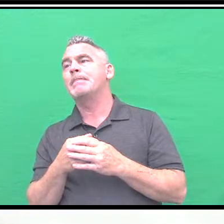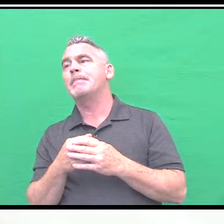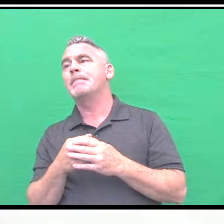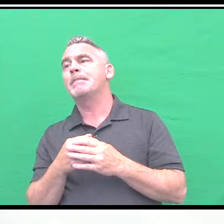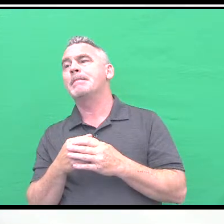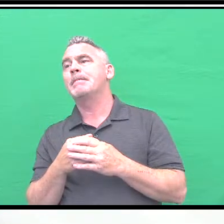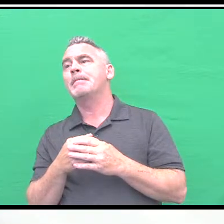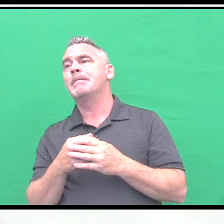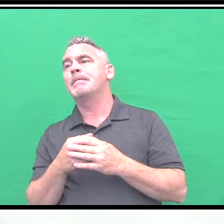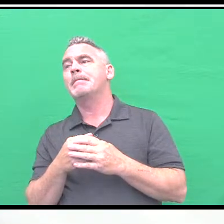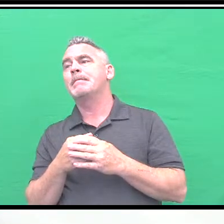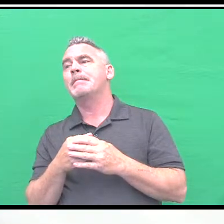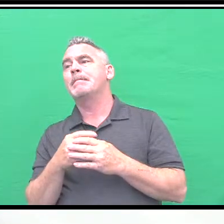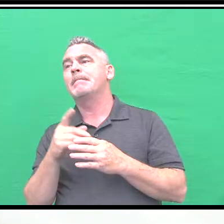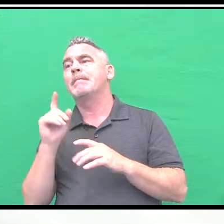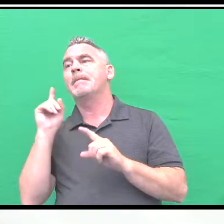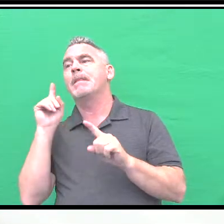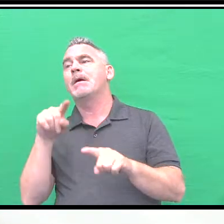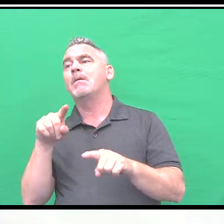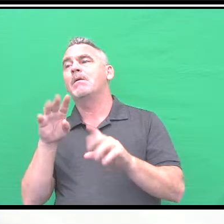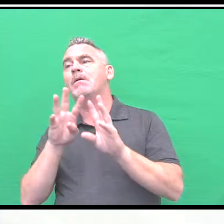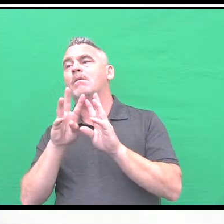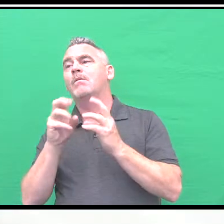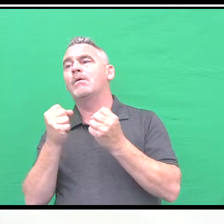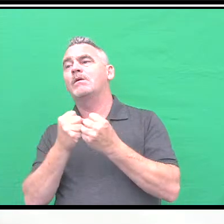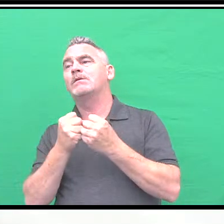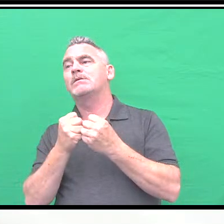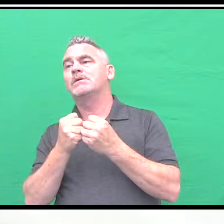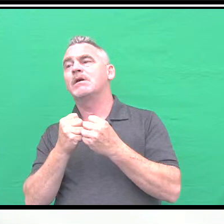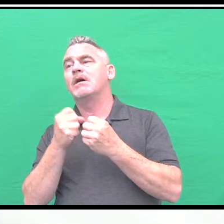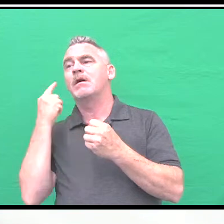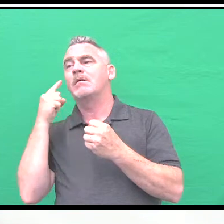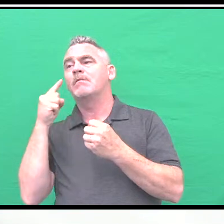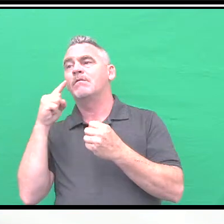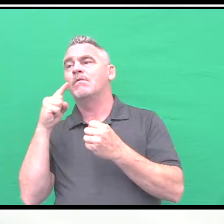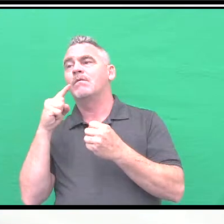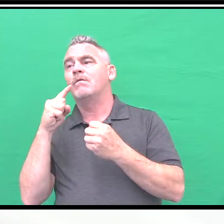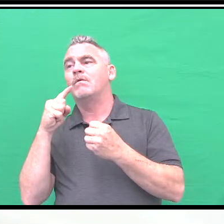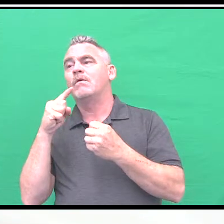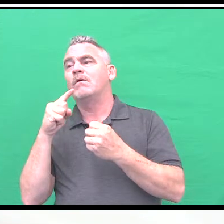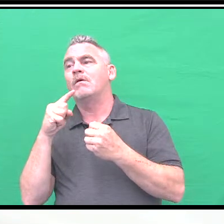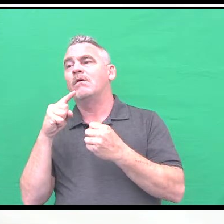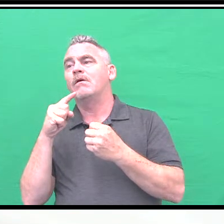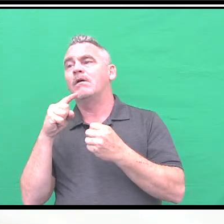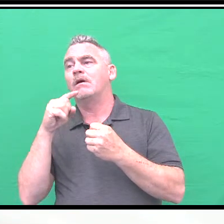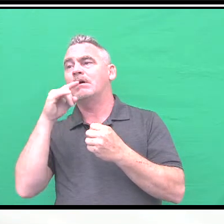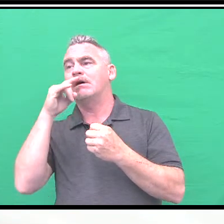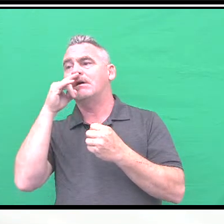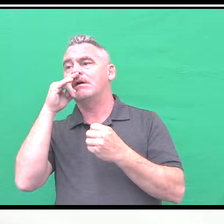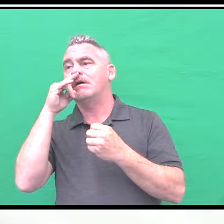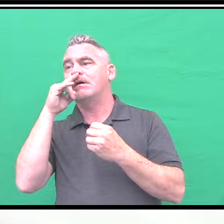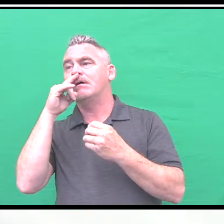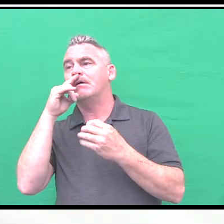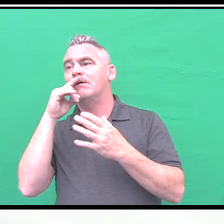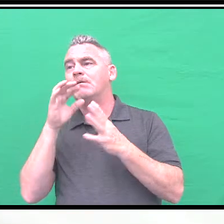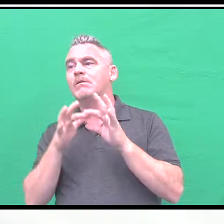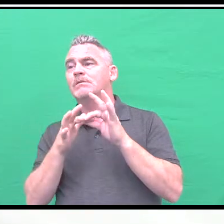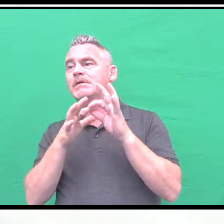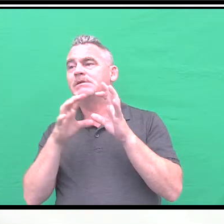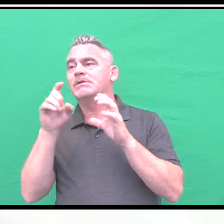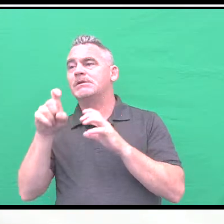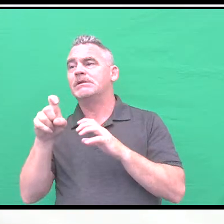attended a workshop for parents of children with a special need, and